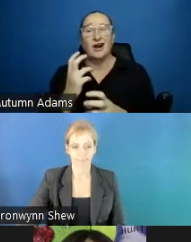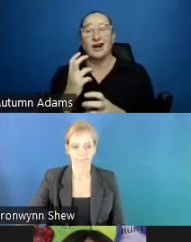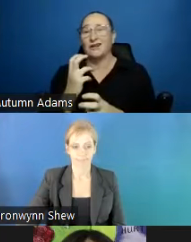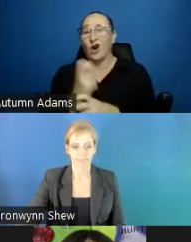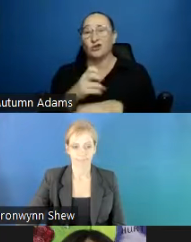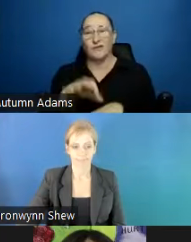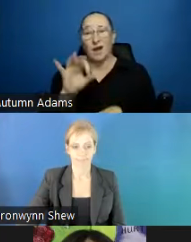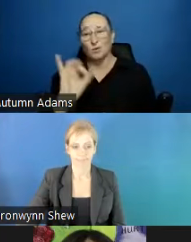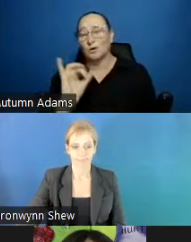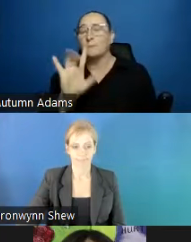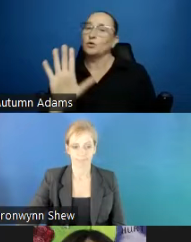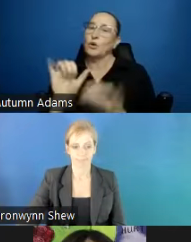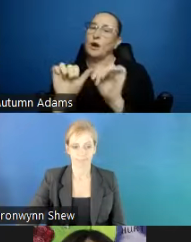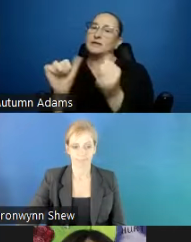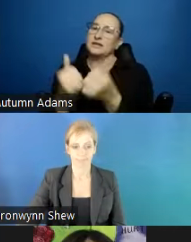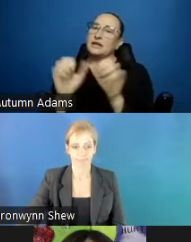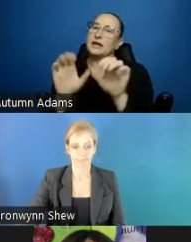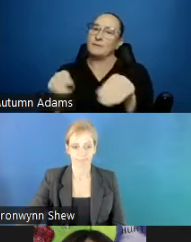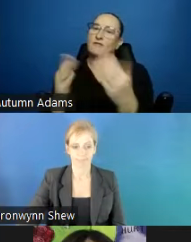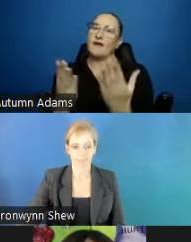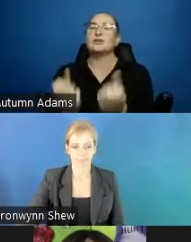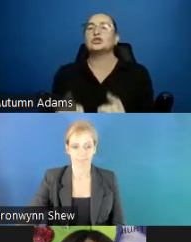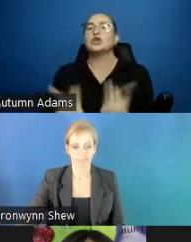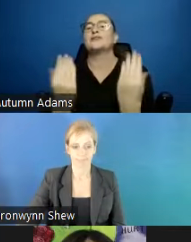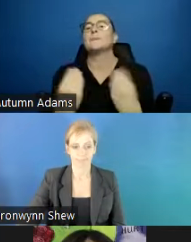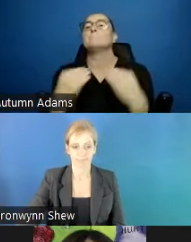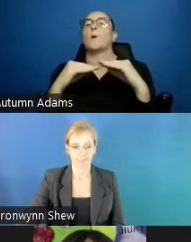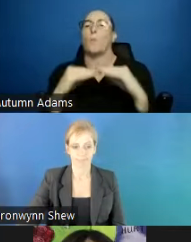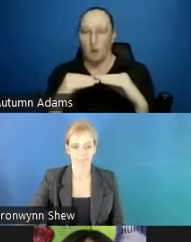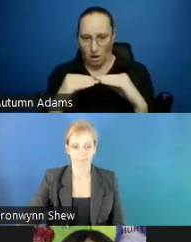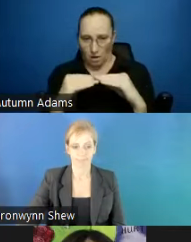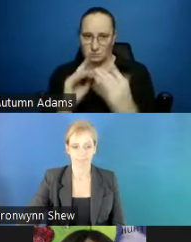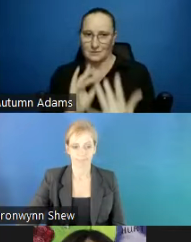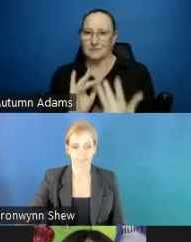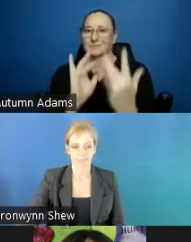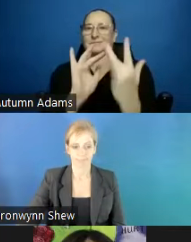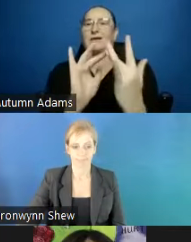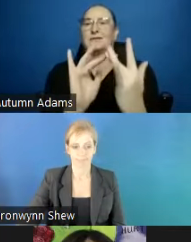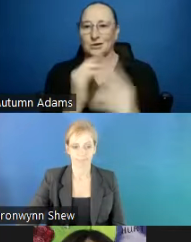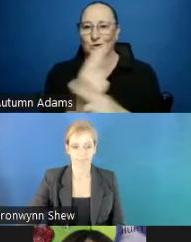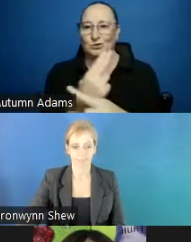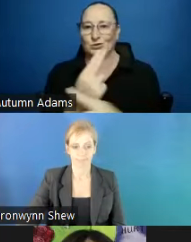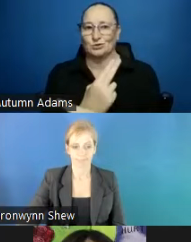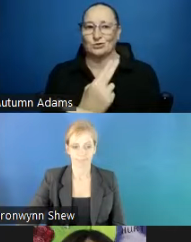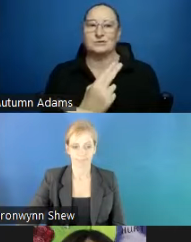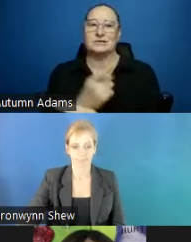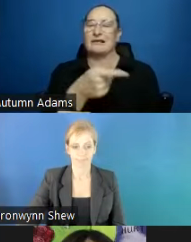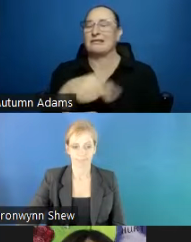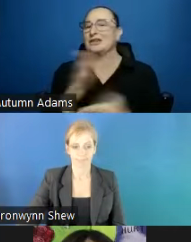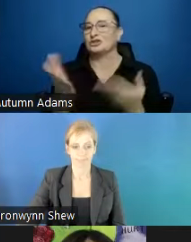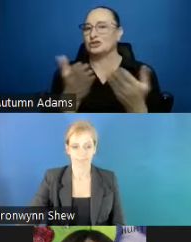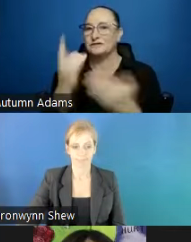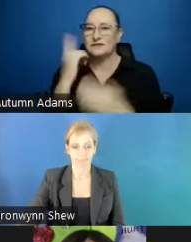your agency can provide so much more by reaching out and using these services for